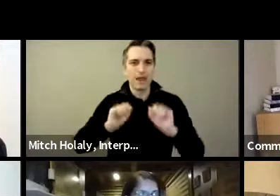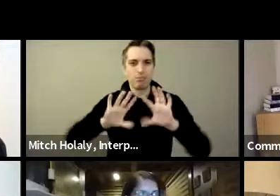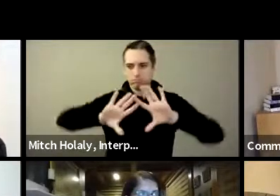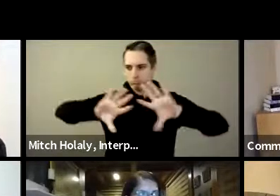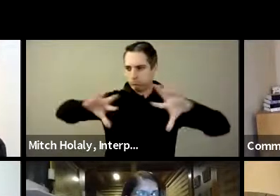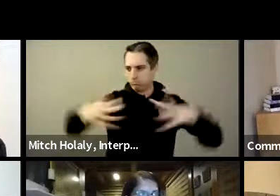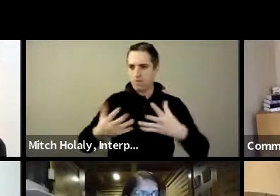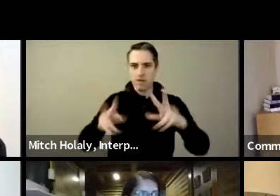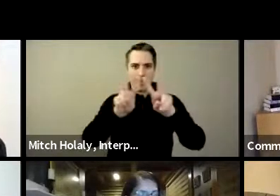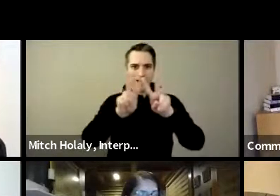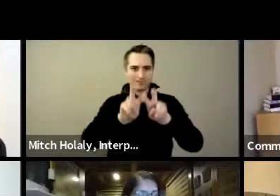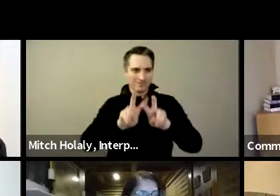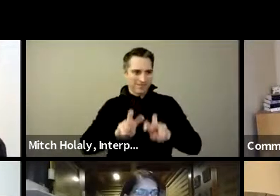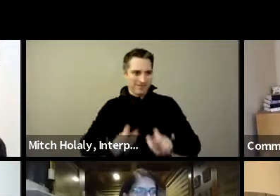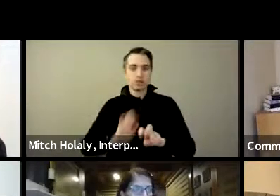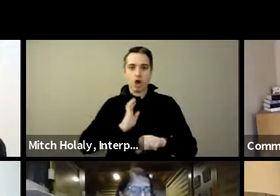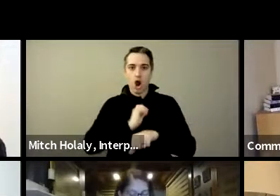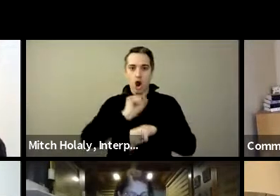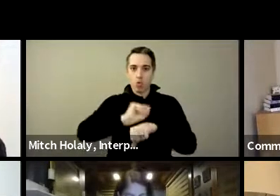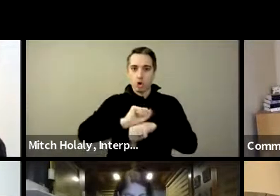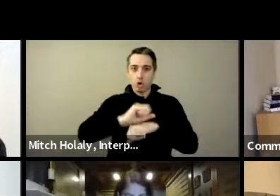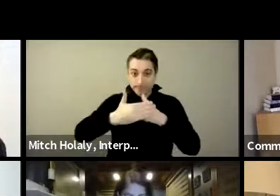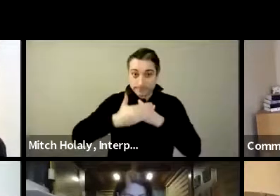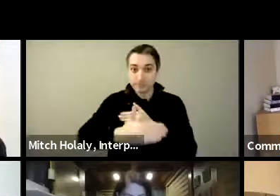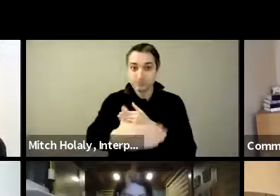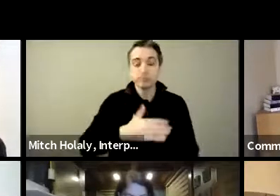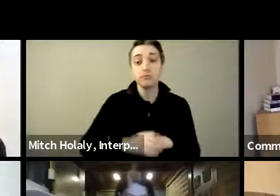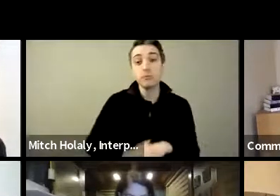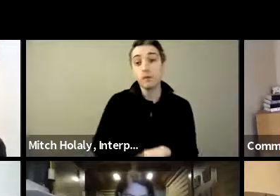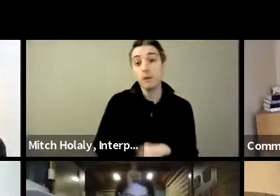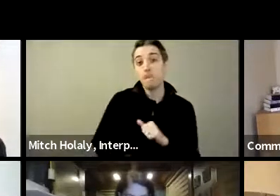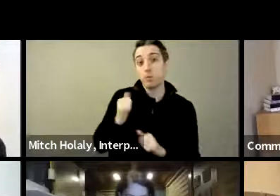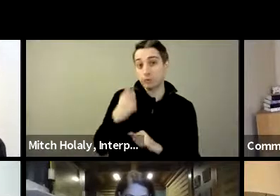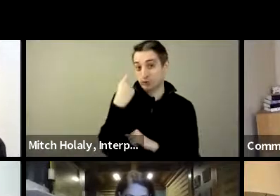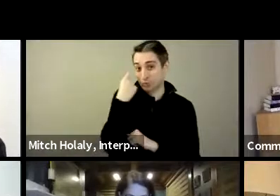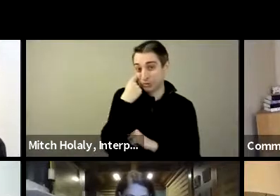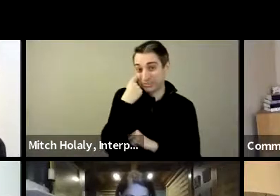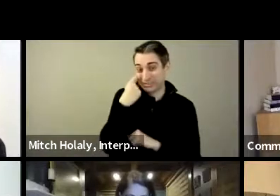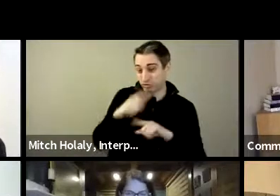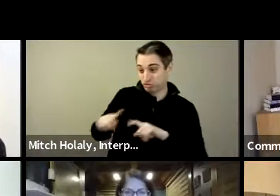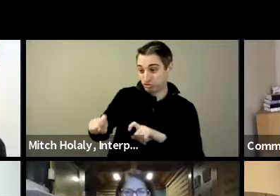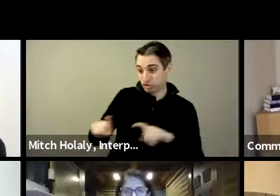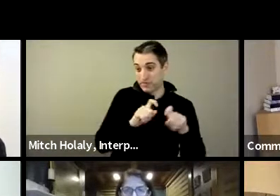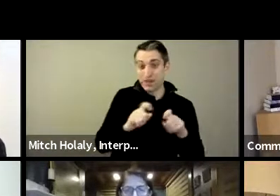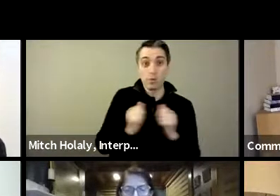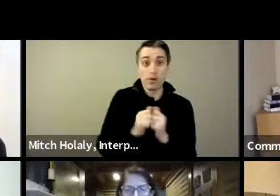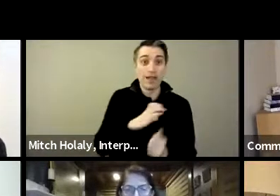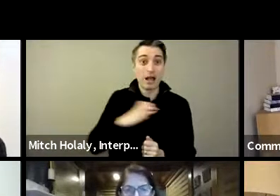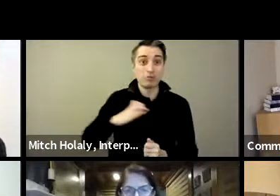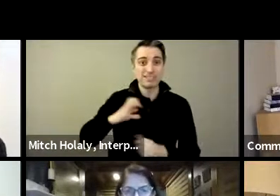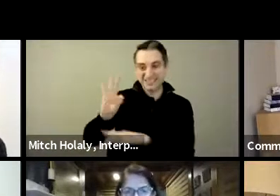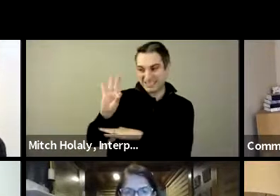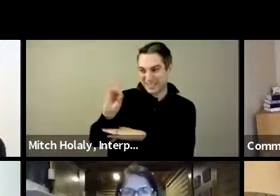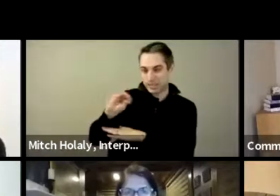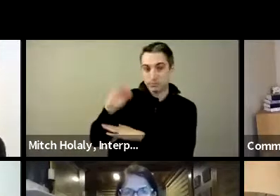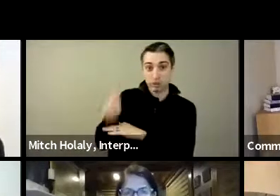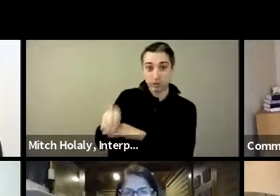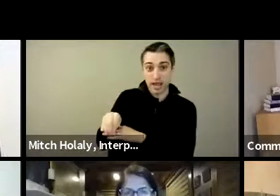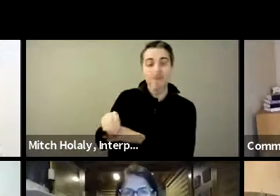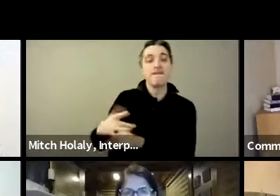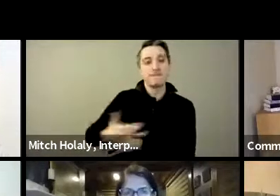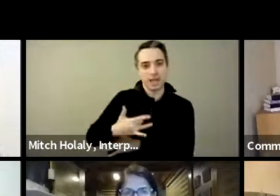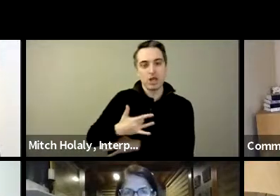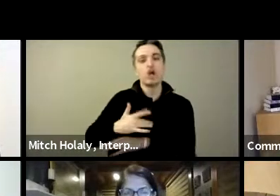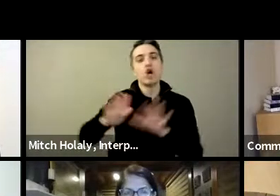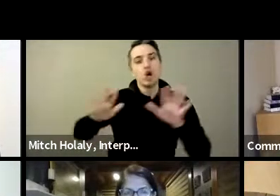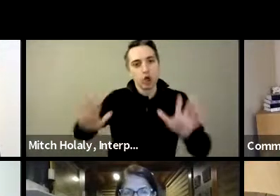us. Based on the most recent survey conducted with the council, over 90% of the folks see the need to encourage